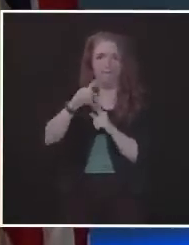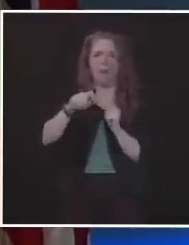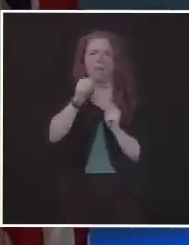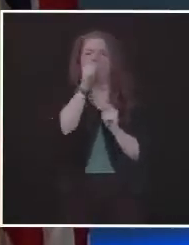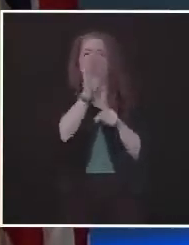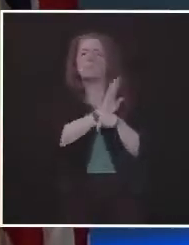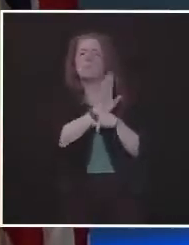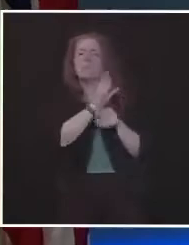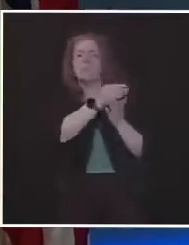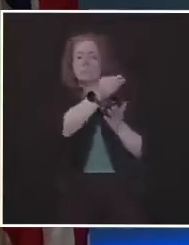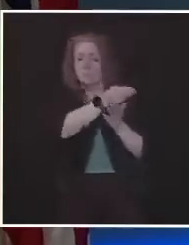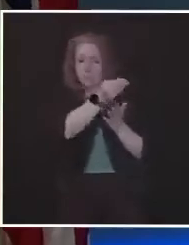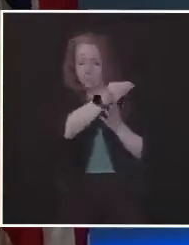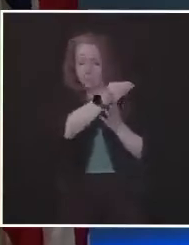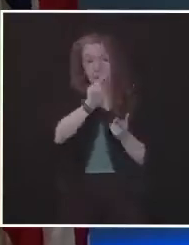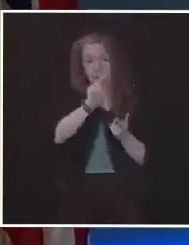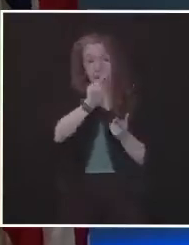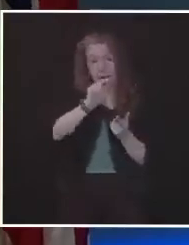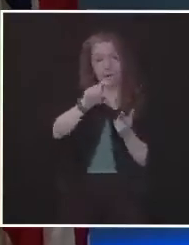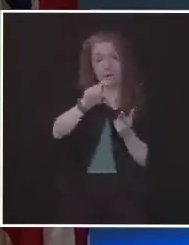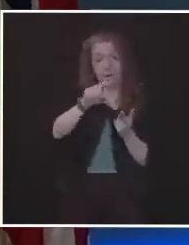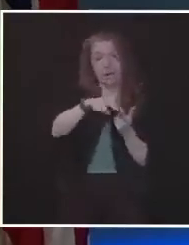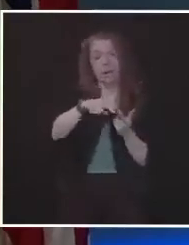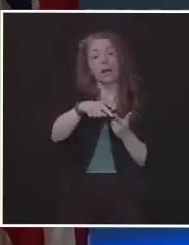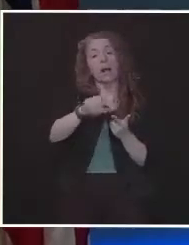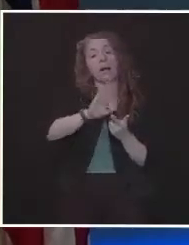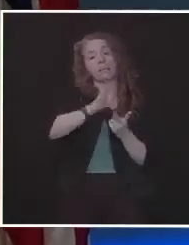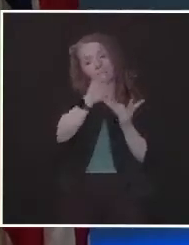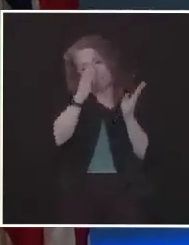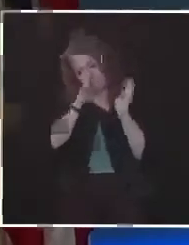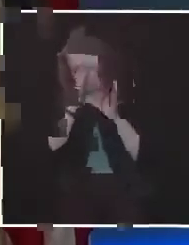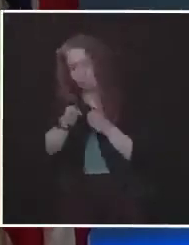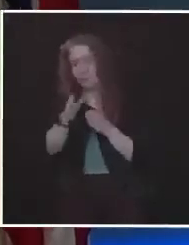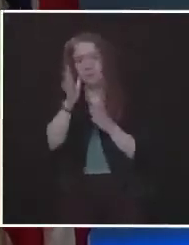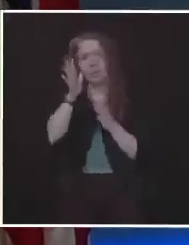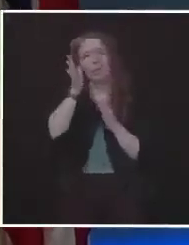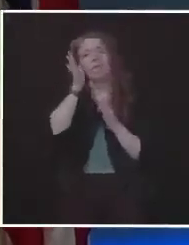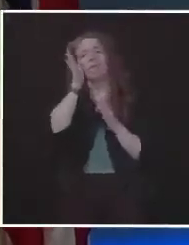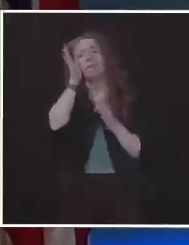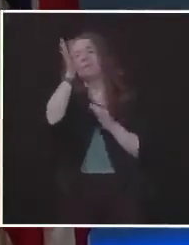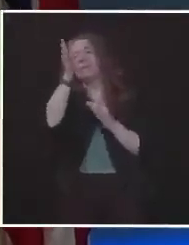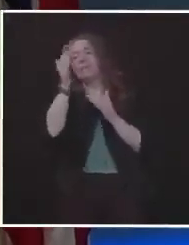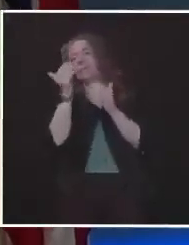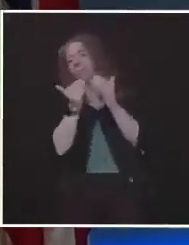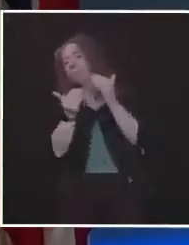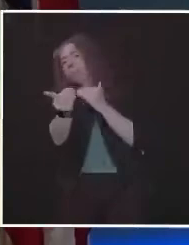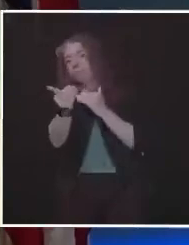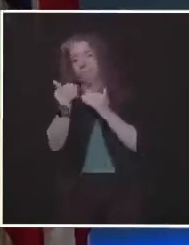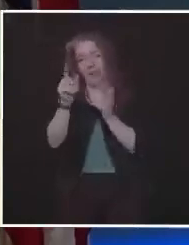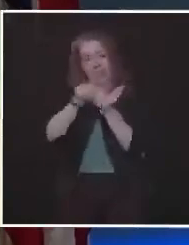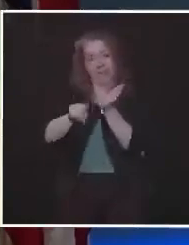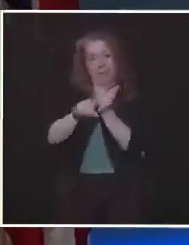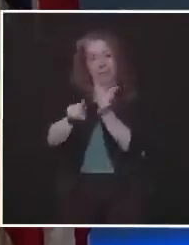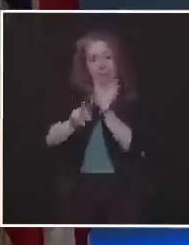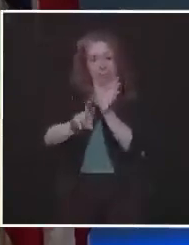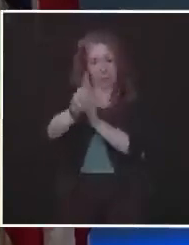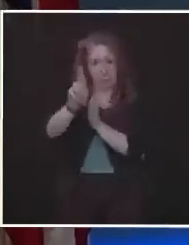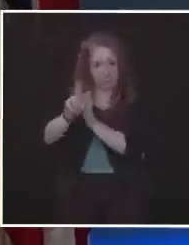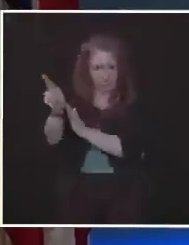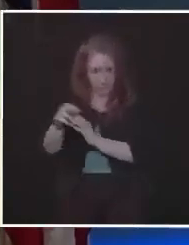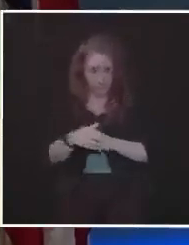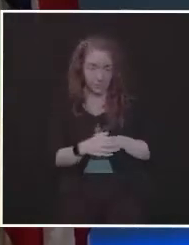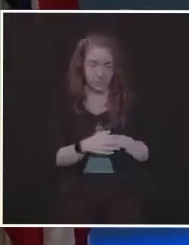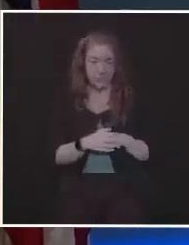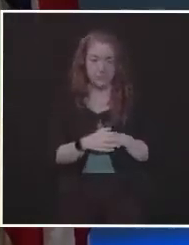on exploration farther out into the cosmos. And since then, we've seen